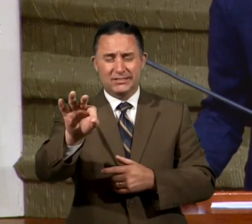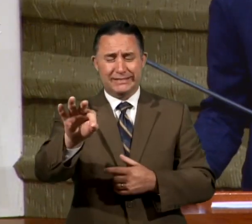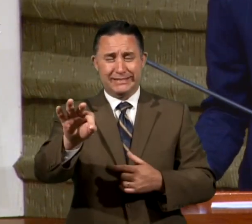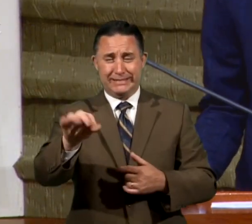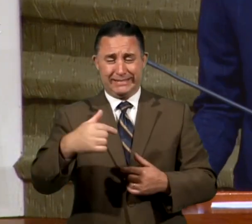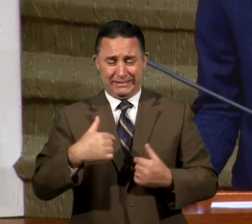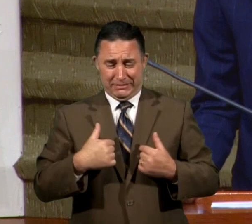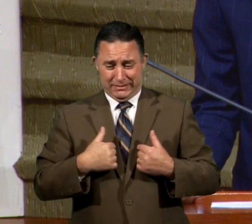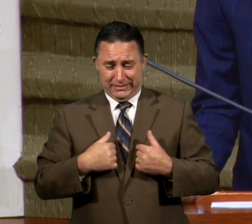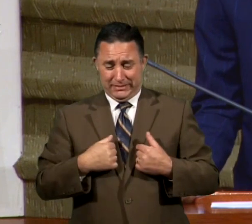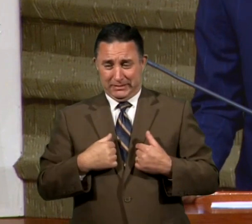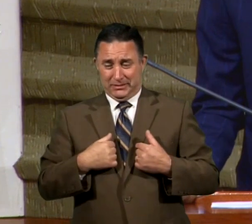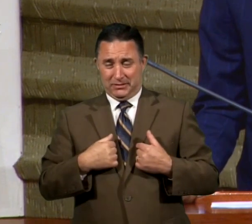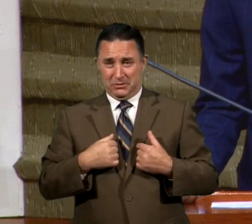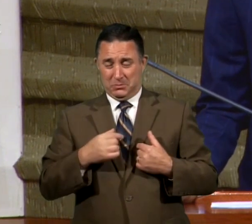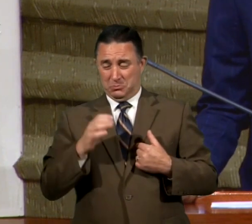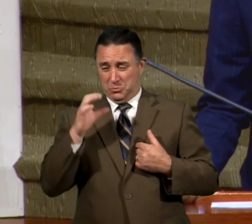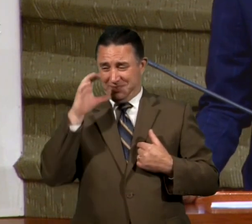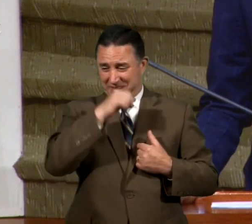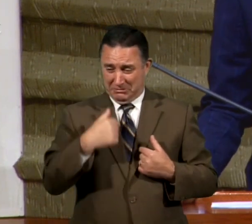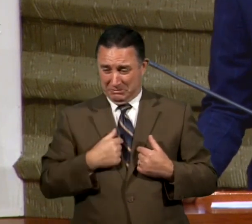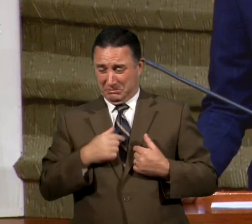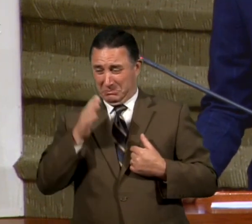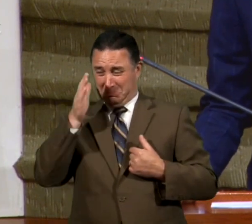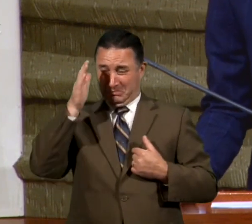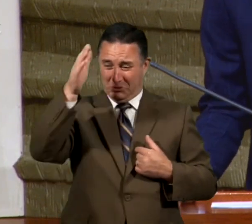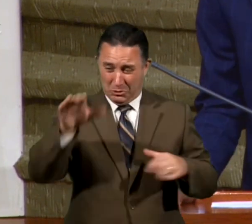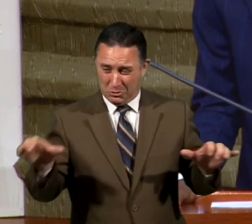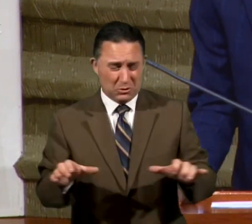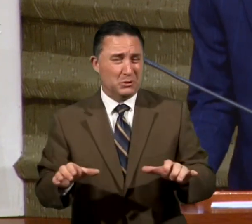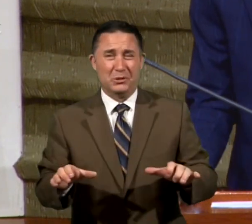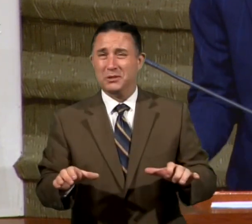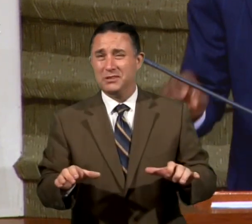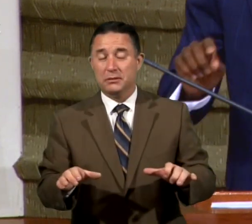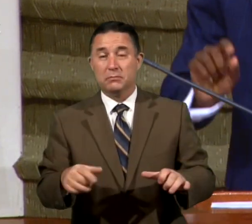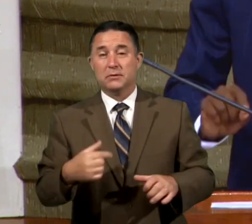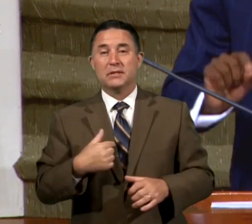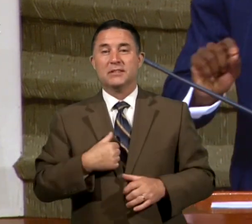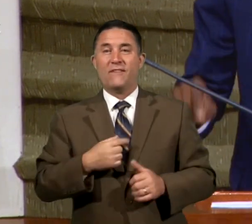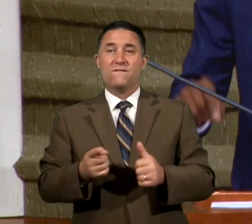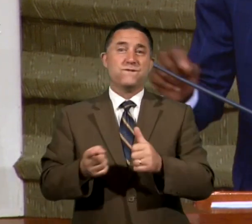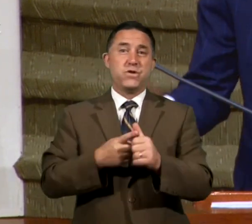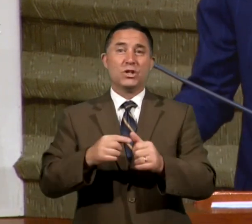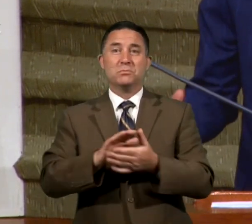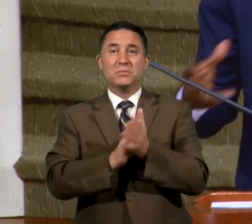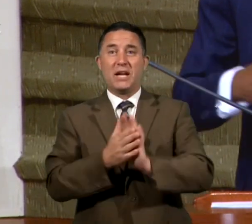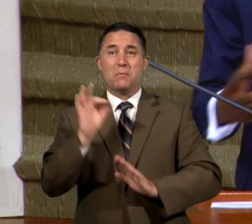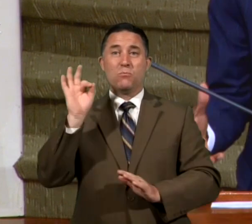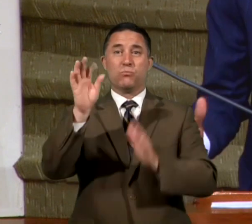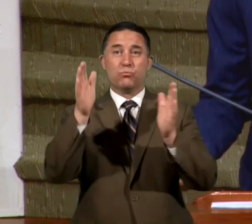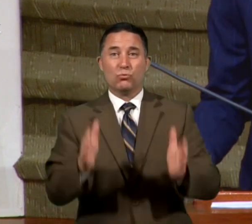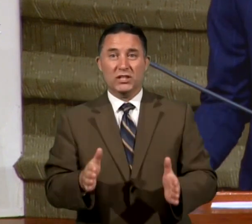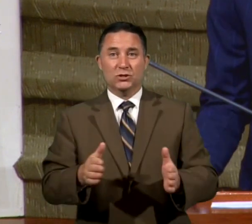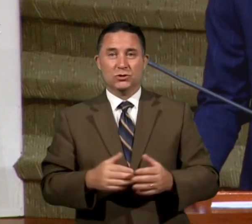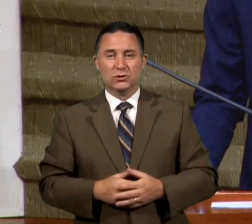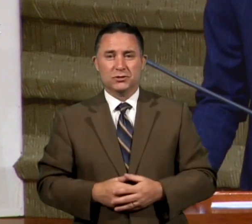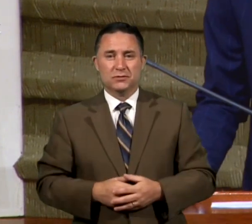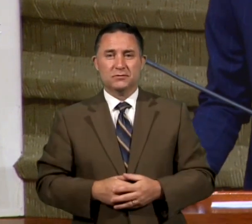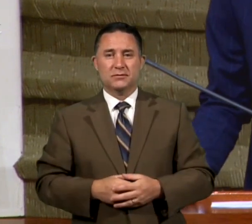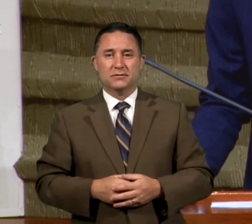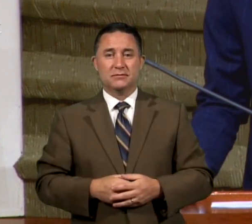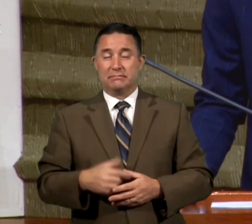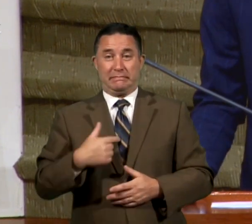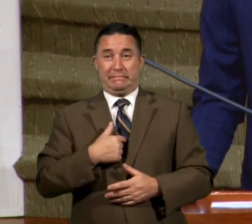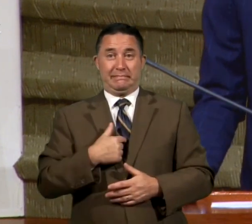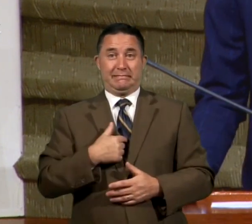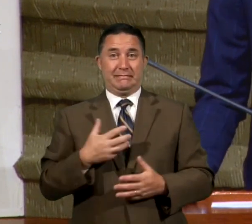that I would have ever guessed that I would have done. In fact, when I first became a preacher, if you want to call it that, I